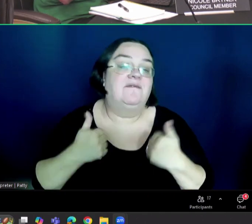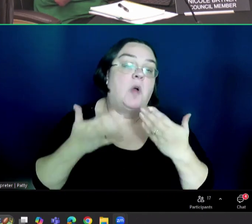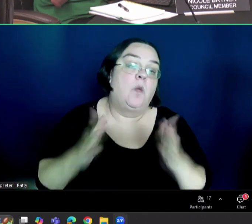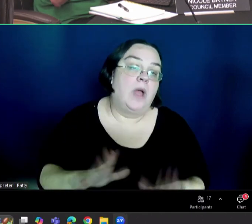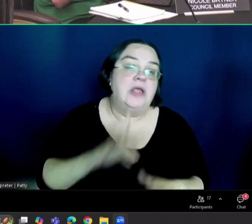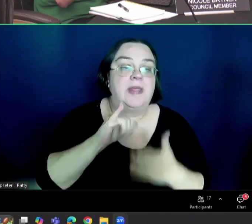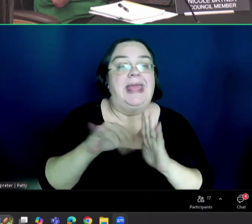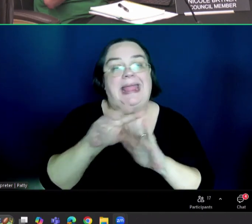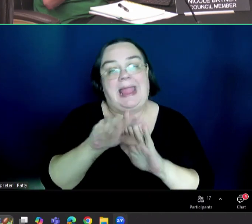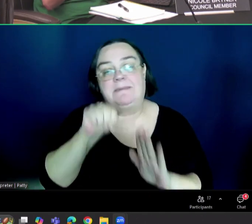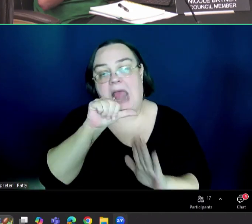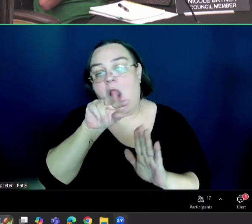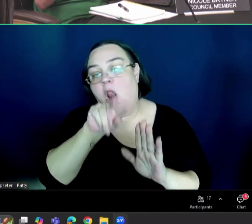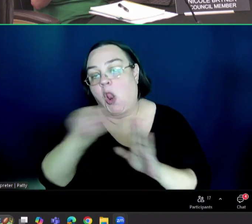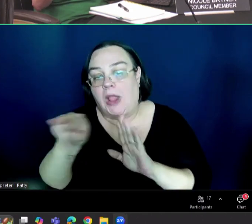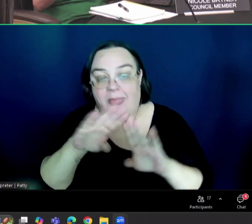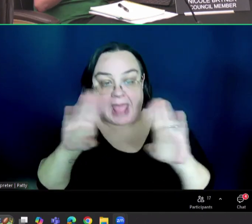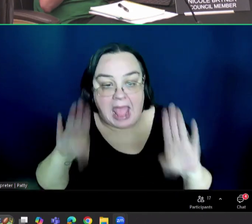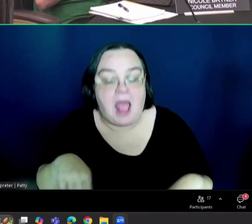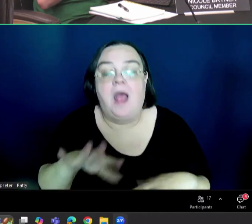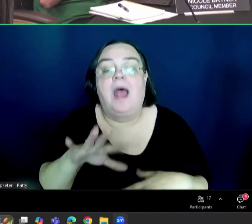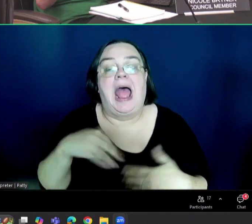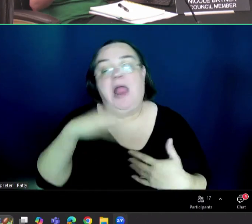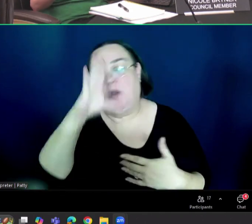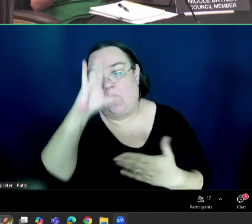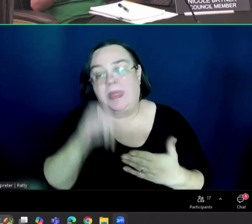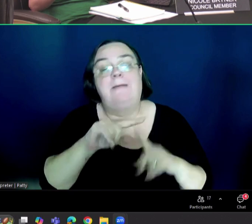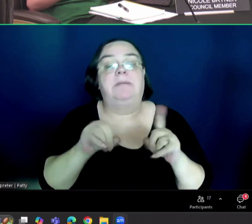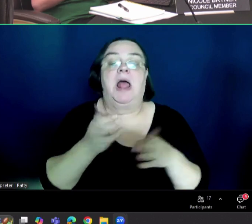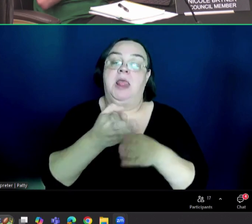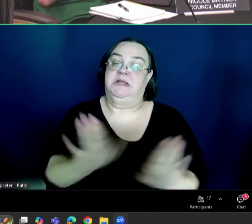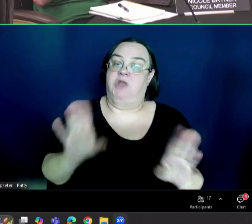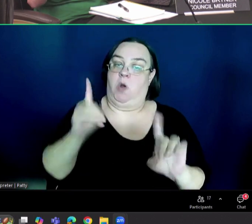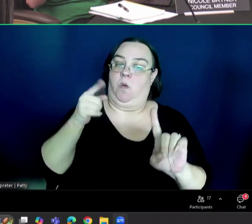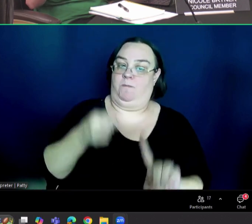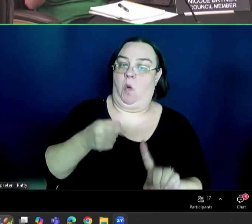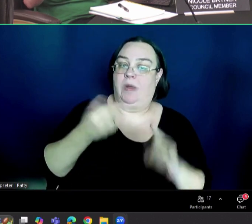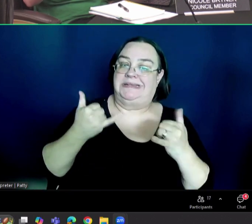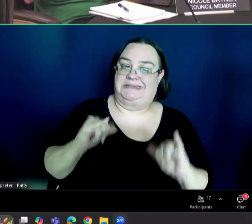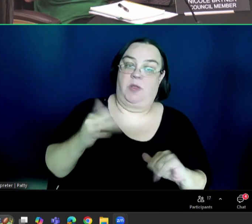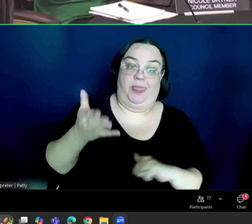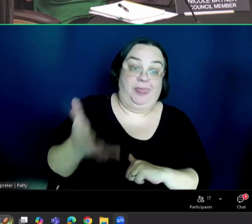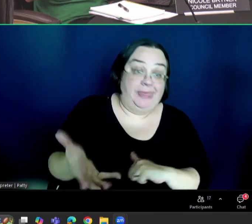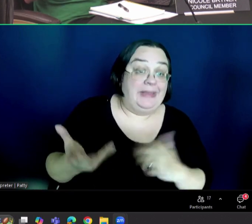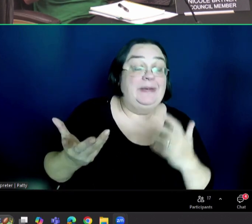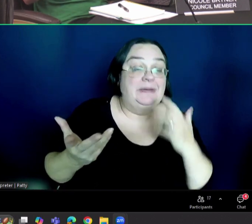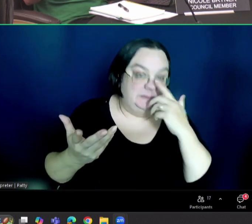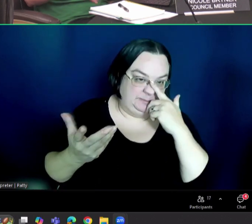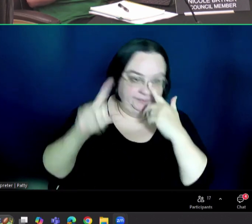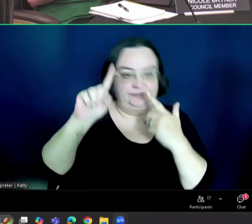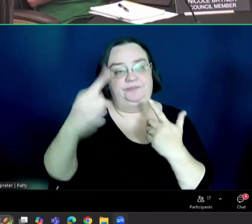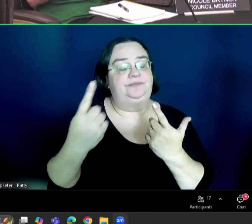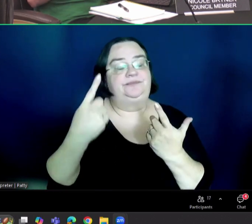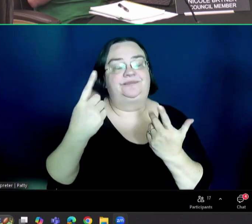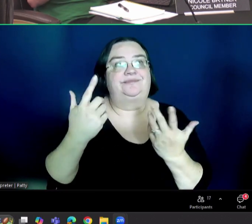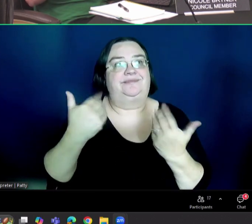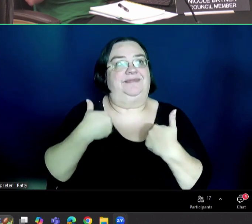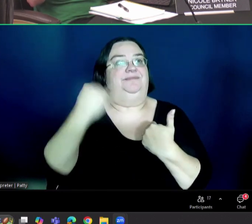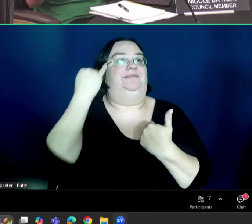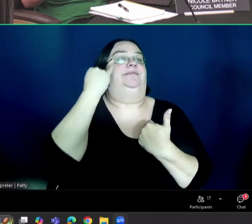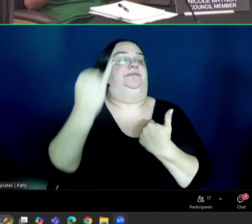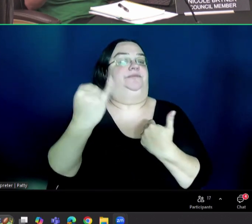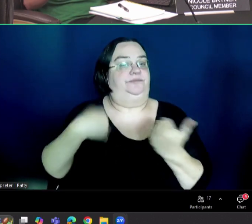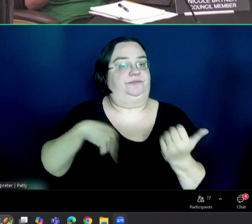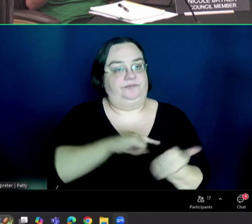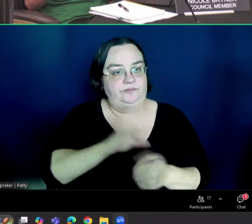look at houses, but the general point still stands, and just the idea that we are talking